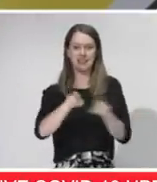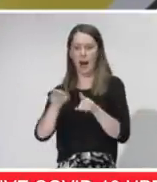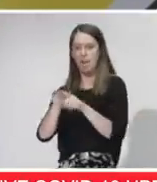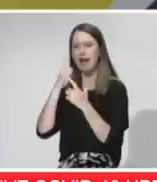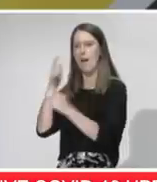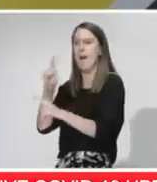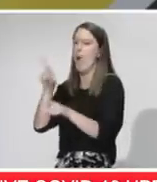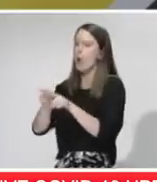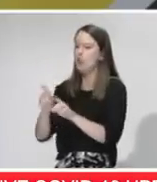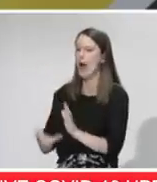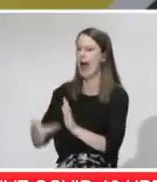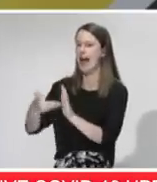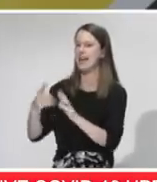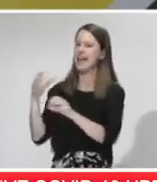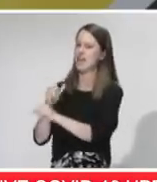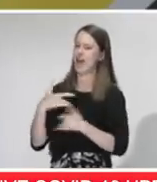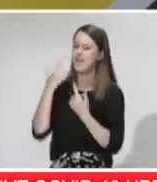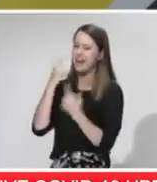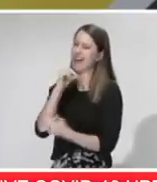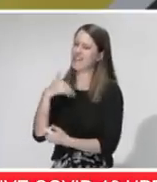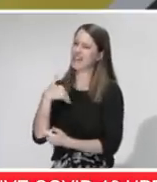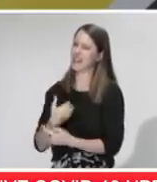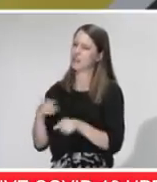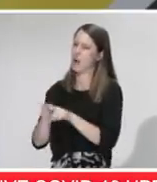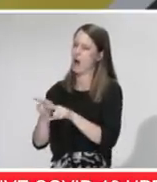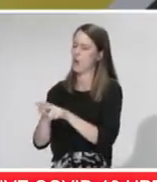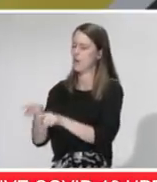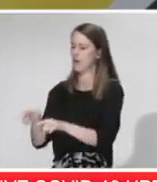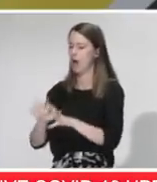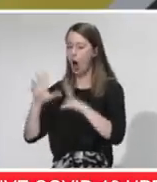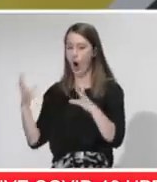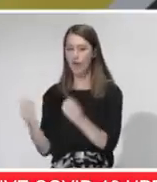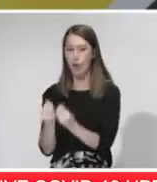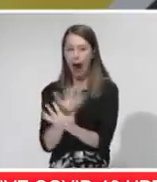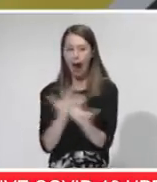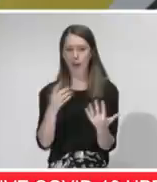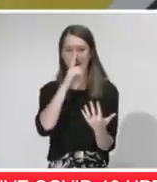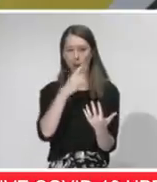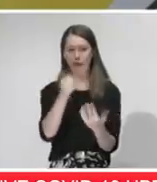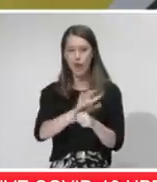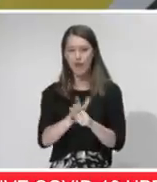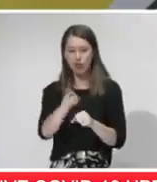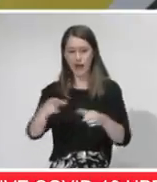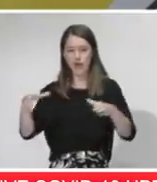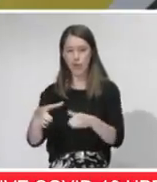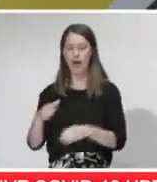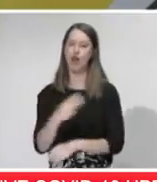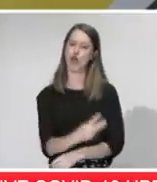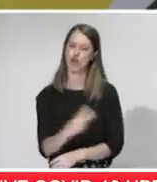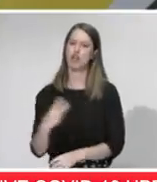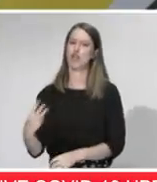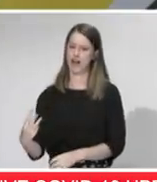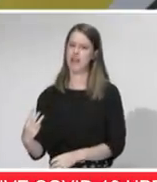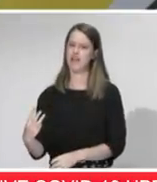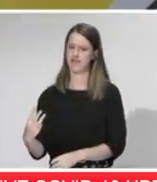where appropriate, end-of-life or palliative care. Overall, there are now 33 COVID-19 cases associated